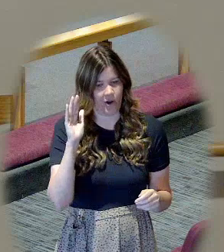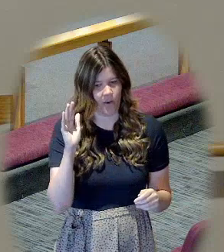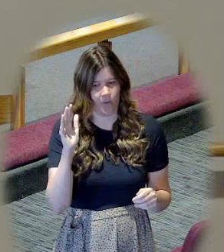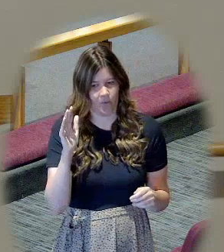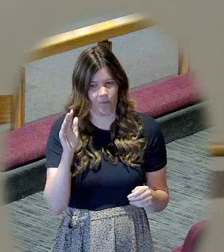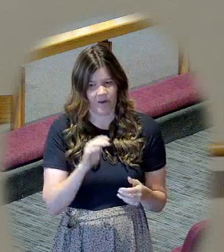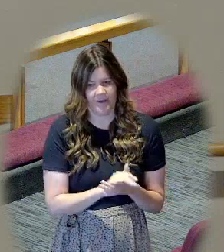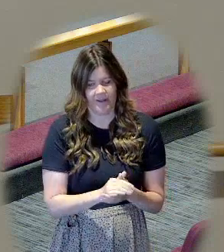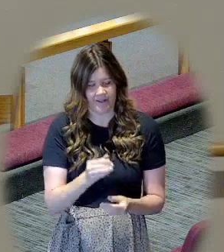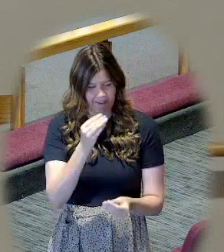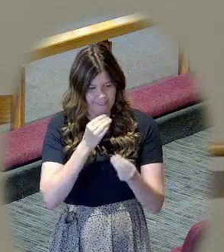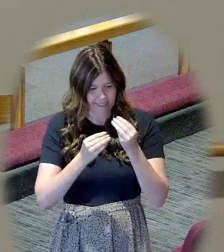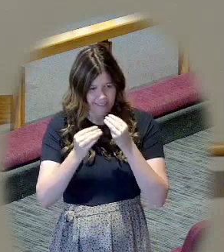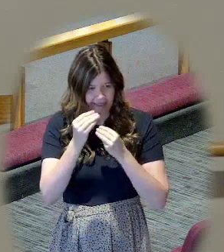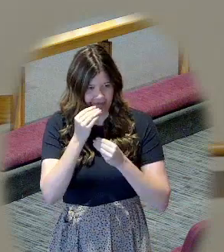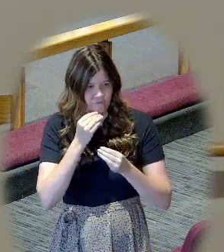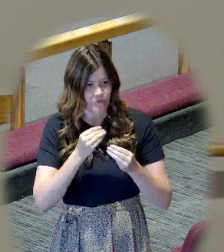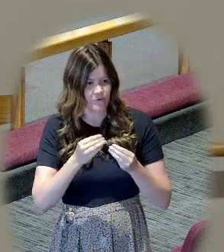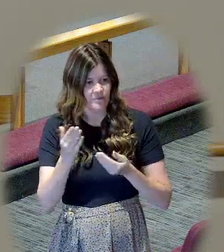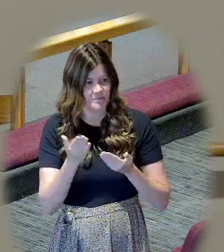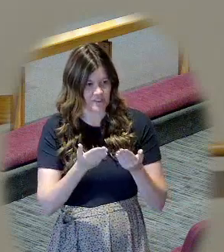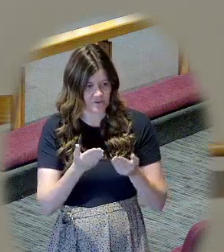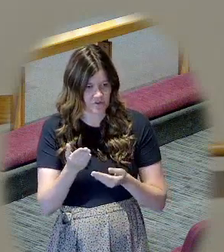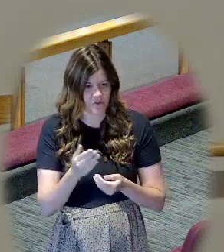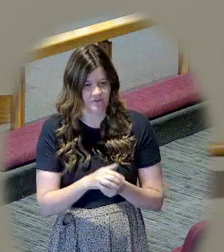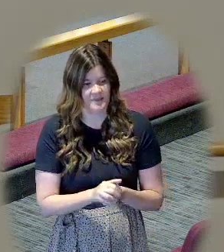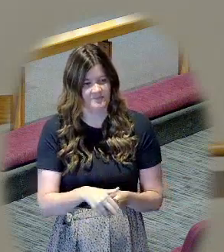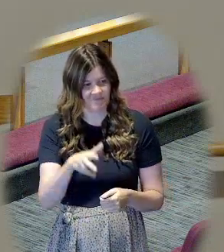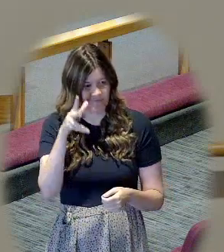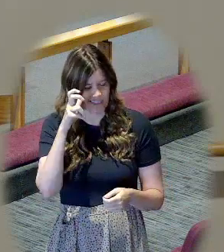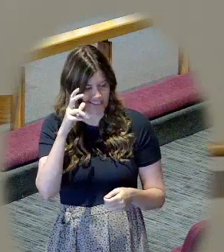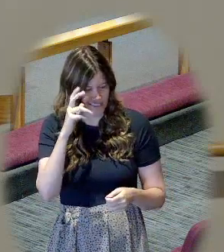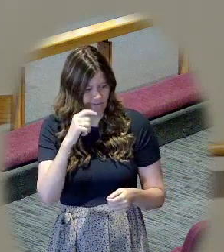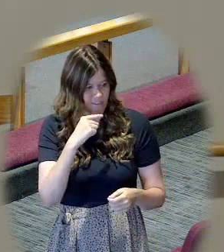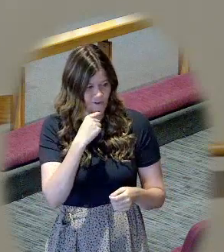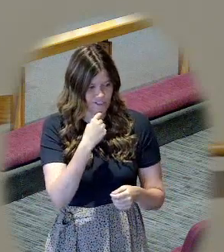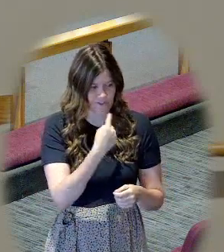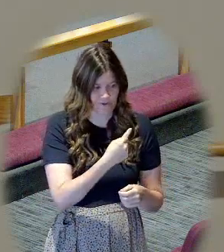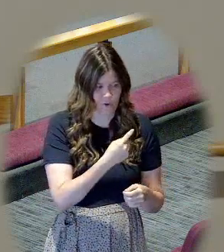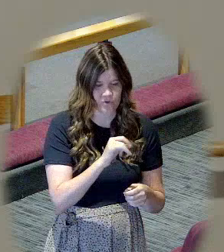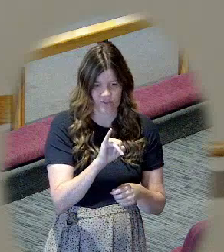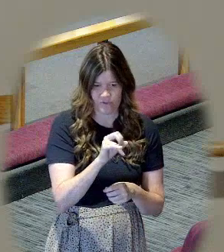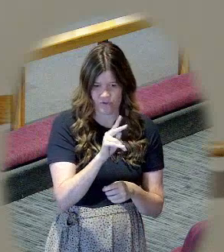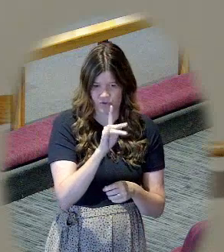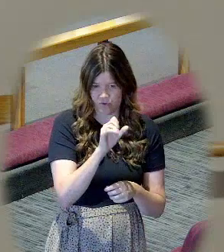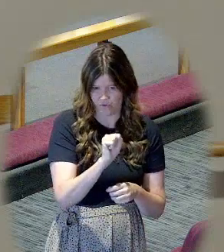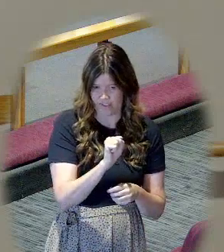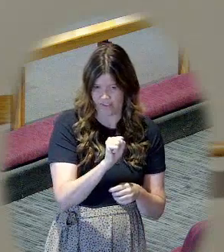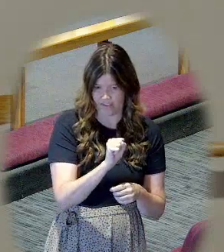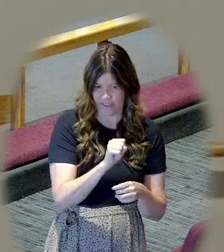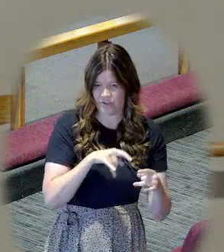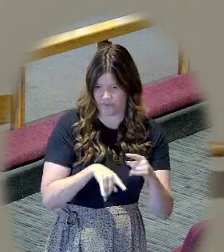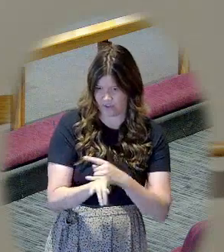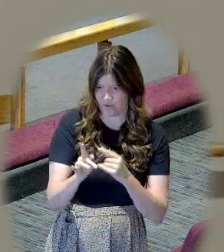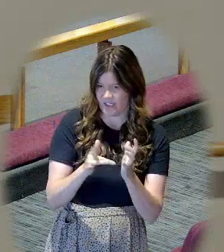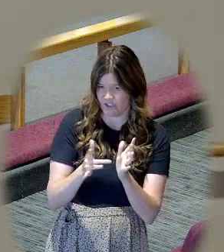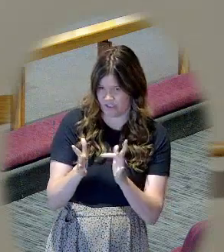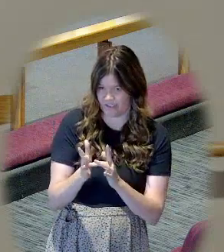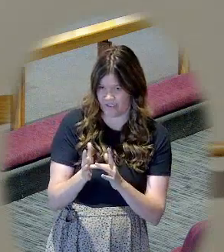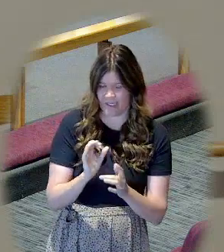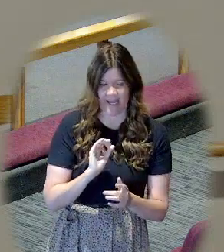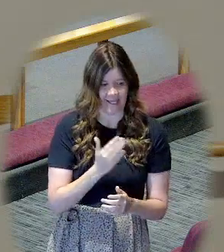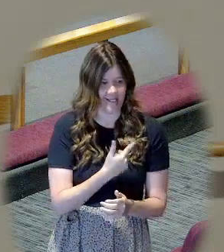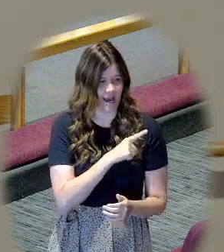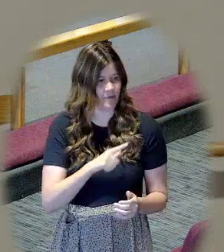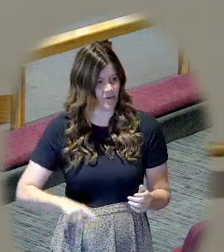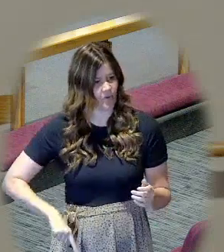The evening meal was being served. The devil had already prompted Judas Iscariot to betray Jesus. Our Lord